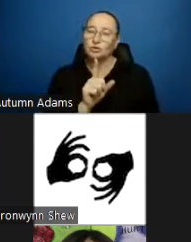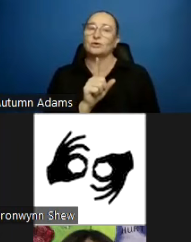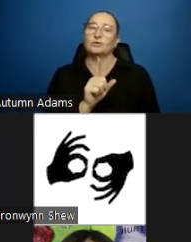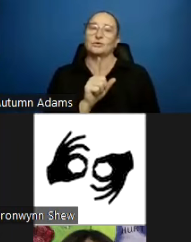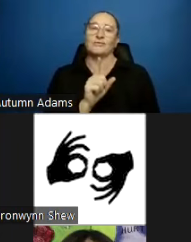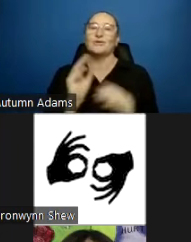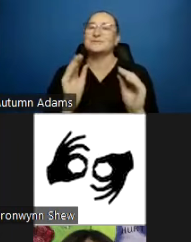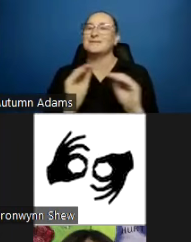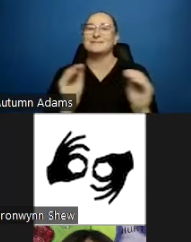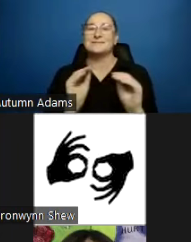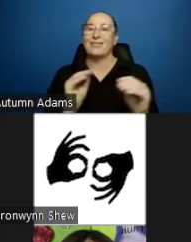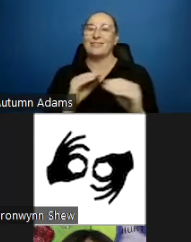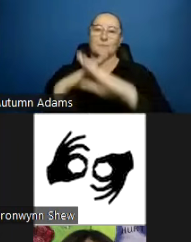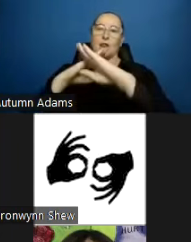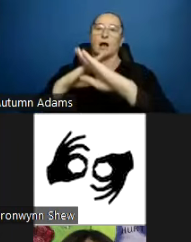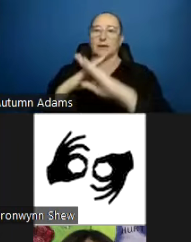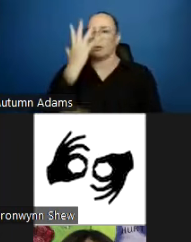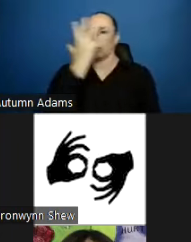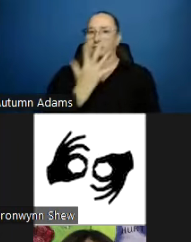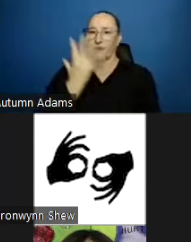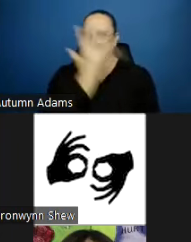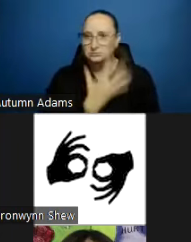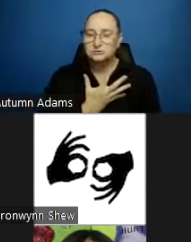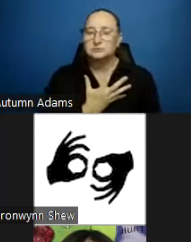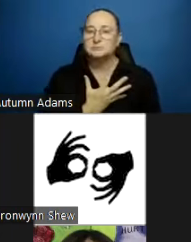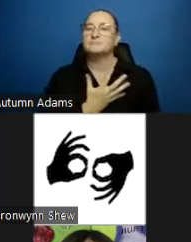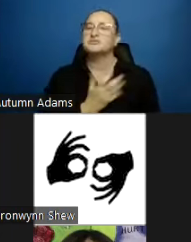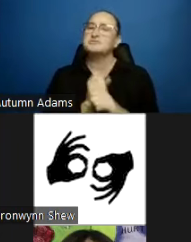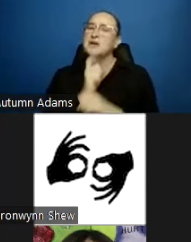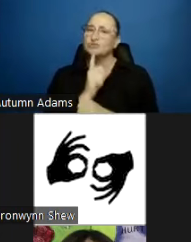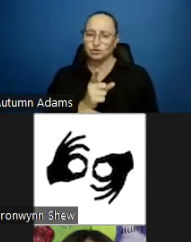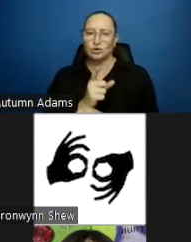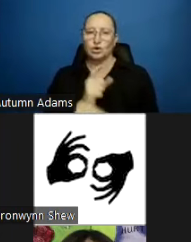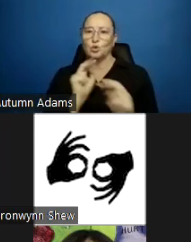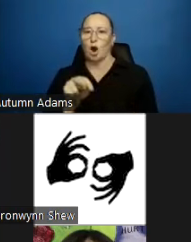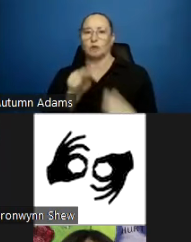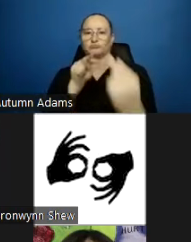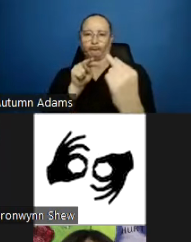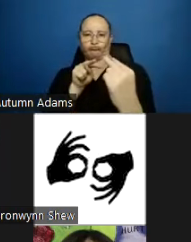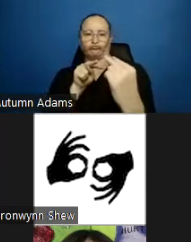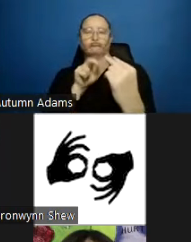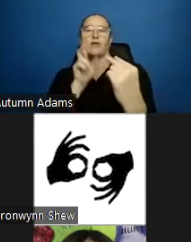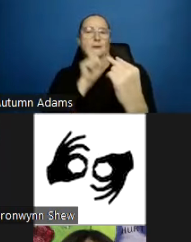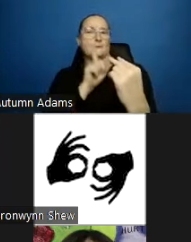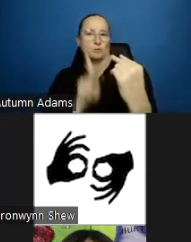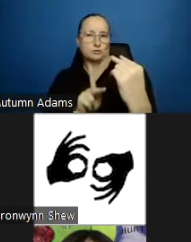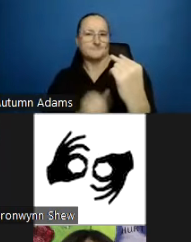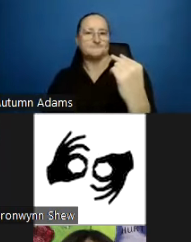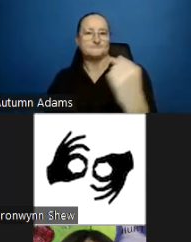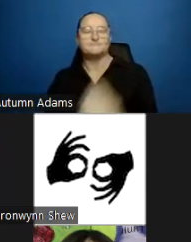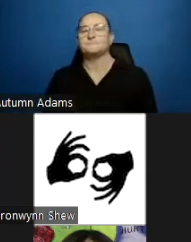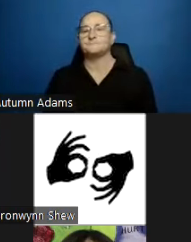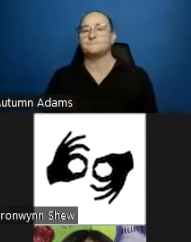nothing interfering or blocking your face, and just make sure that you are looking directly at the deaf person.